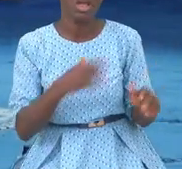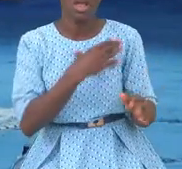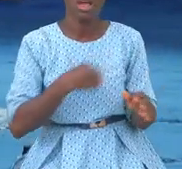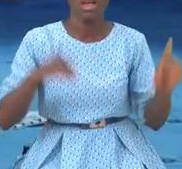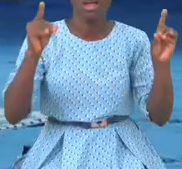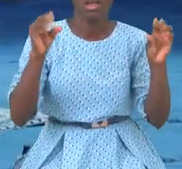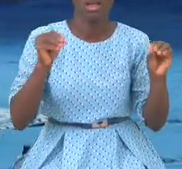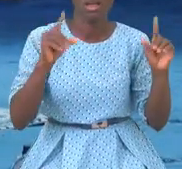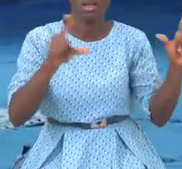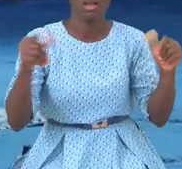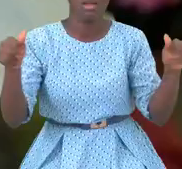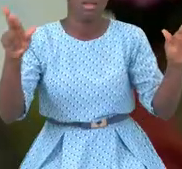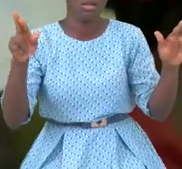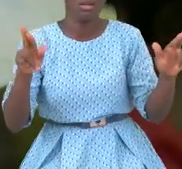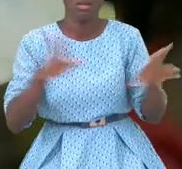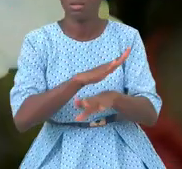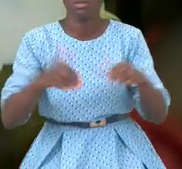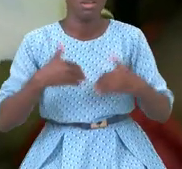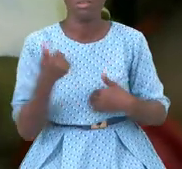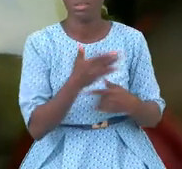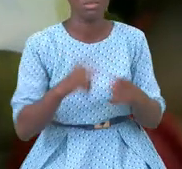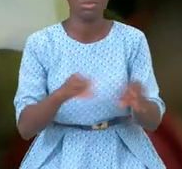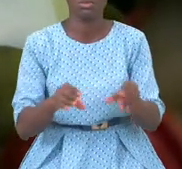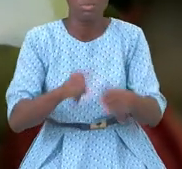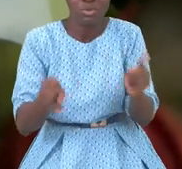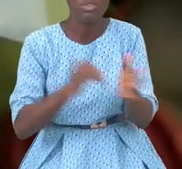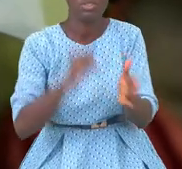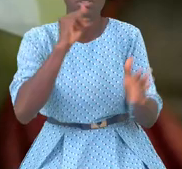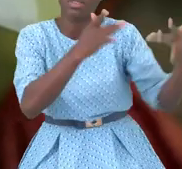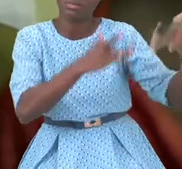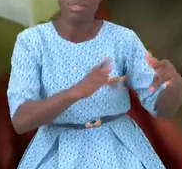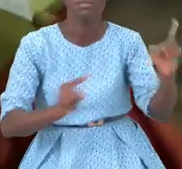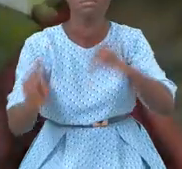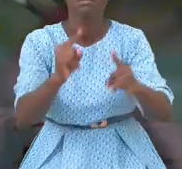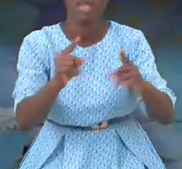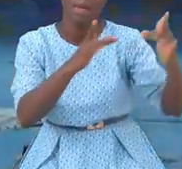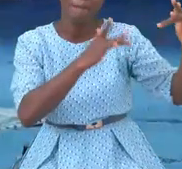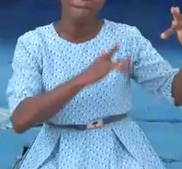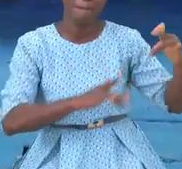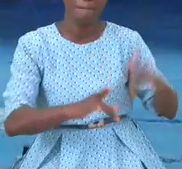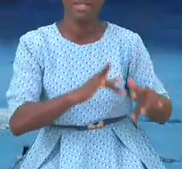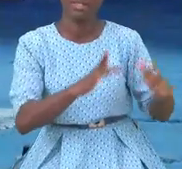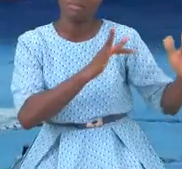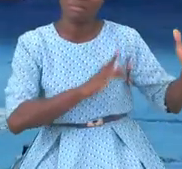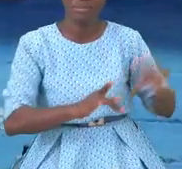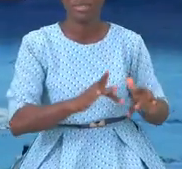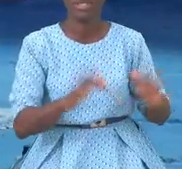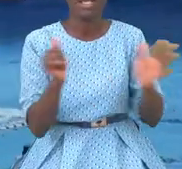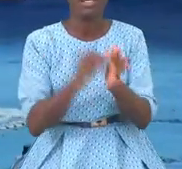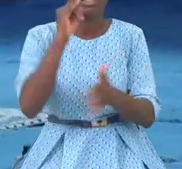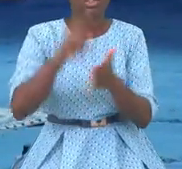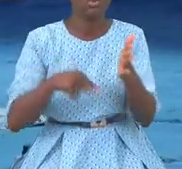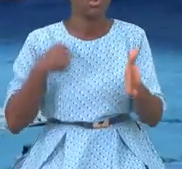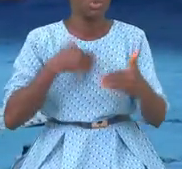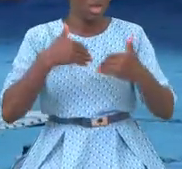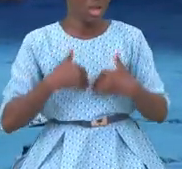Somebody shout mercy. And that's what we have tonight. You don't have marriage, but you have